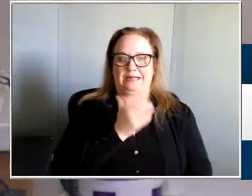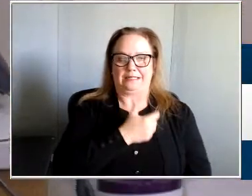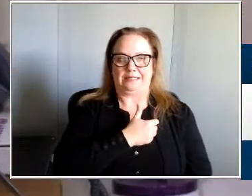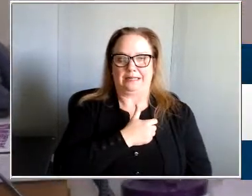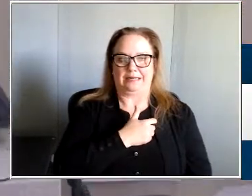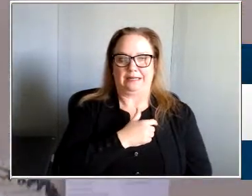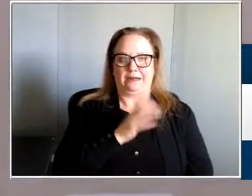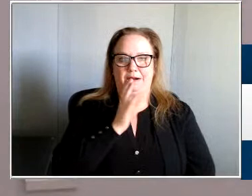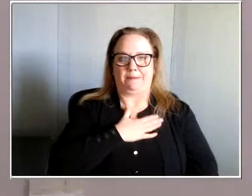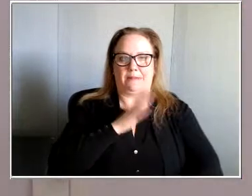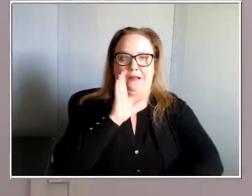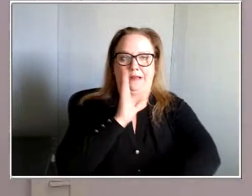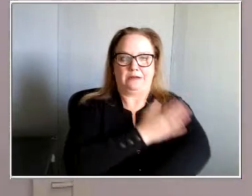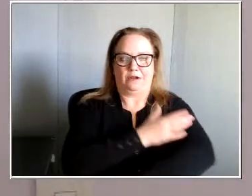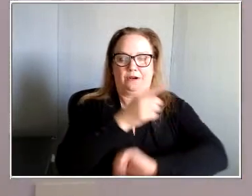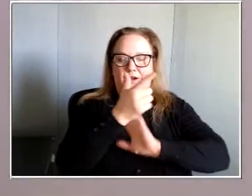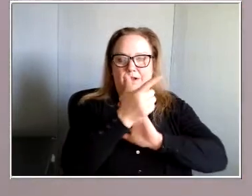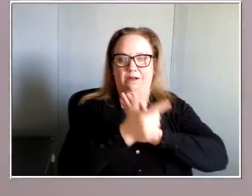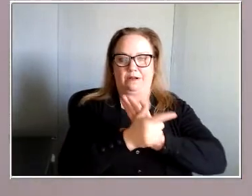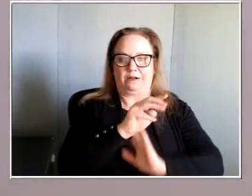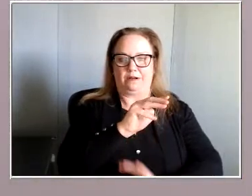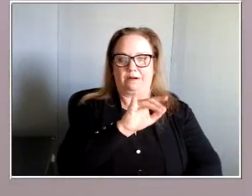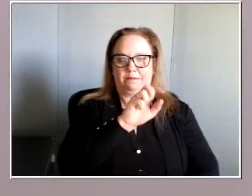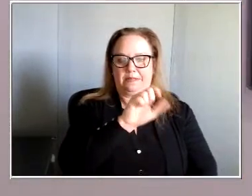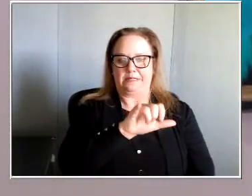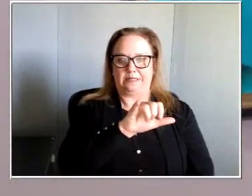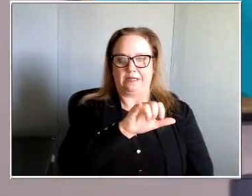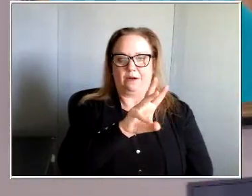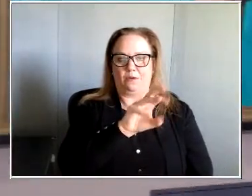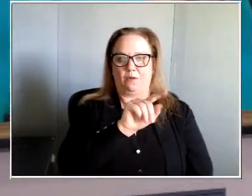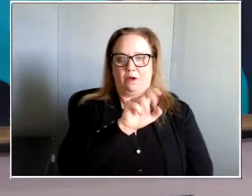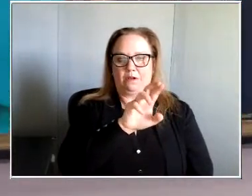my daughter-in-law, Missy Malter Newell, and this is